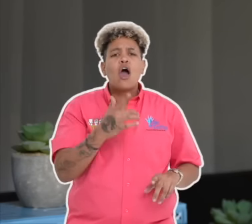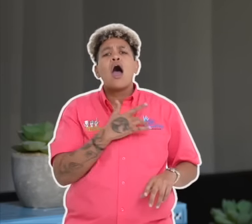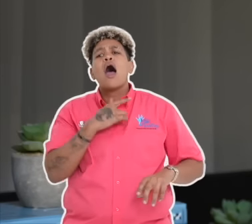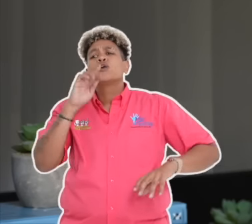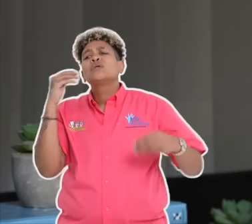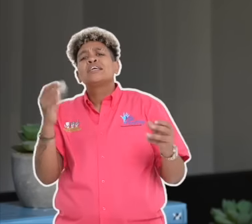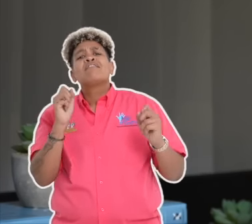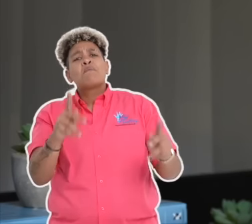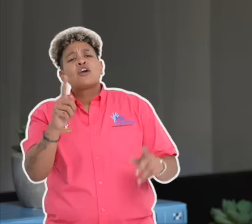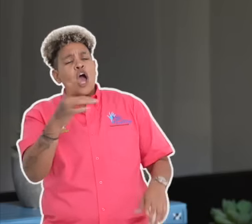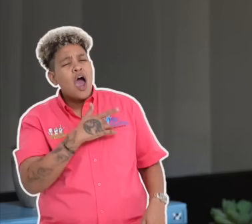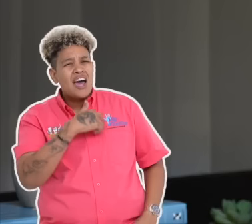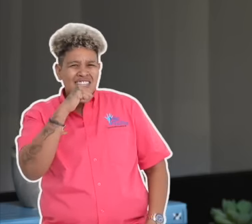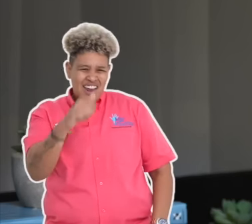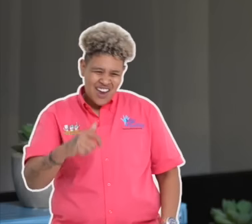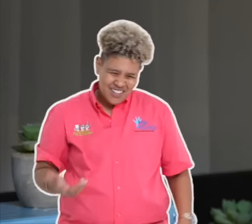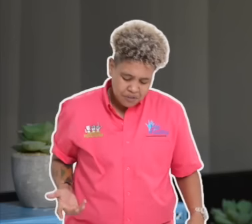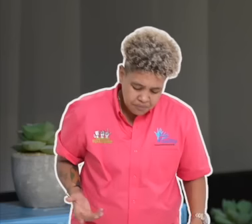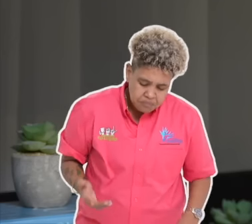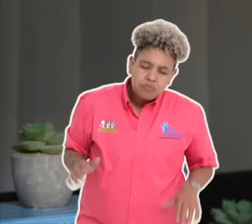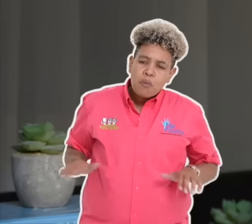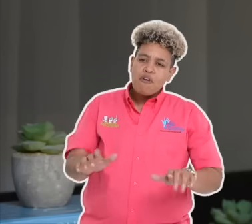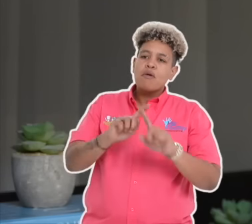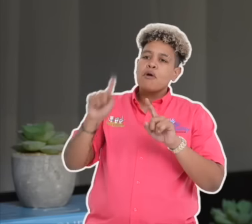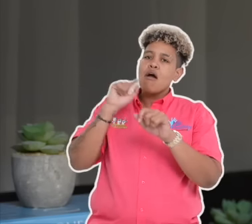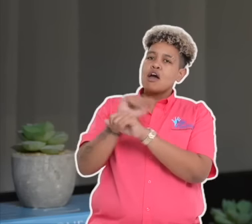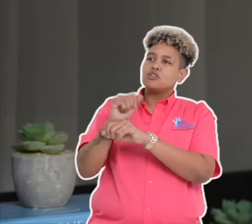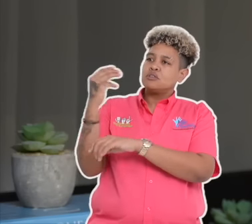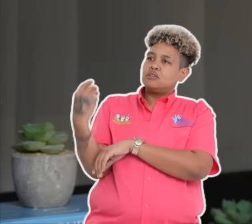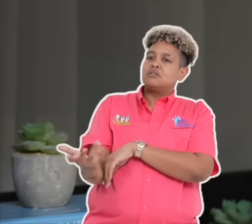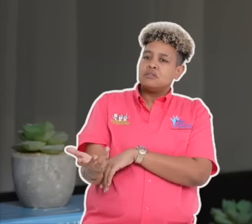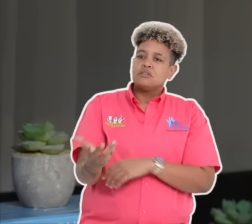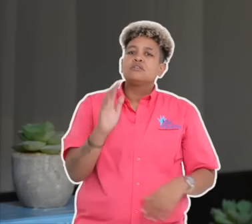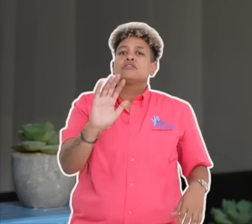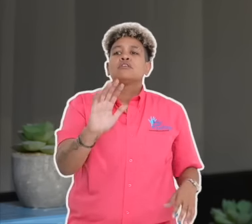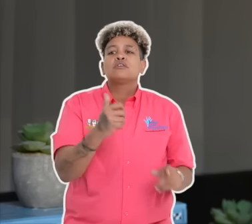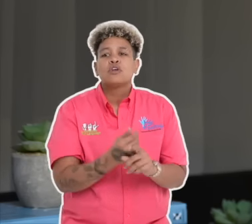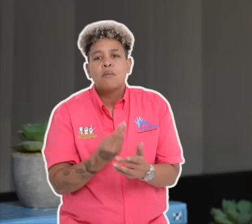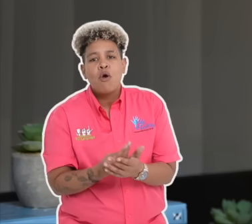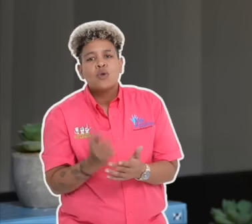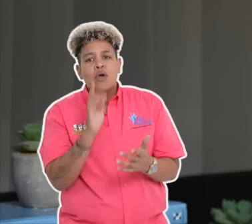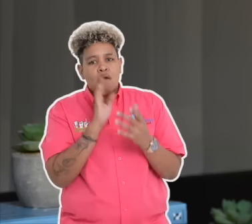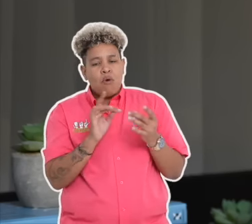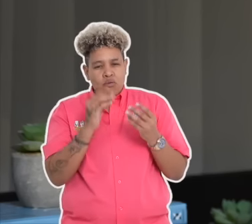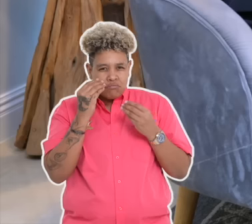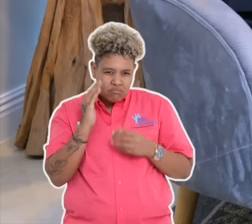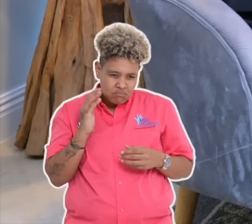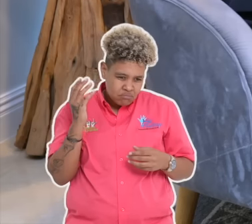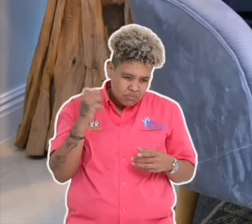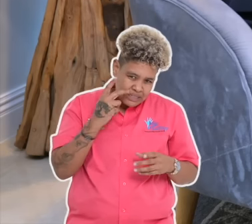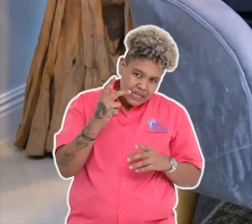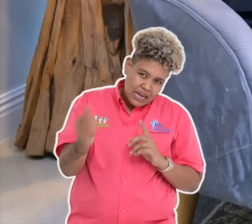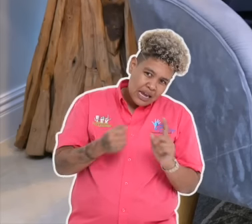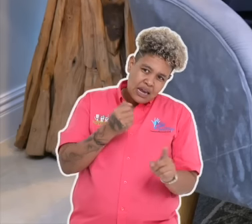people. It is your heart to give back. It is your heart not to be performative, but to actually put your money where your mouth is, but to